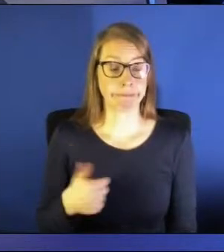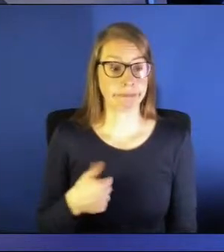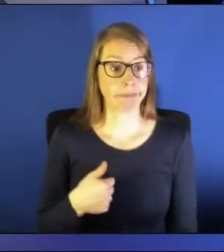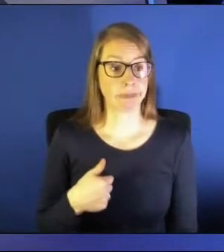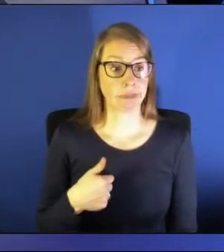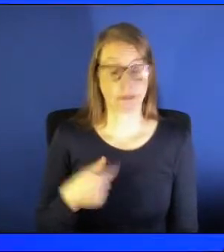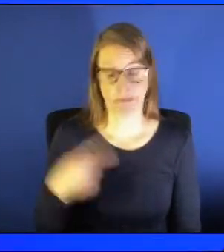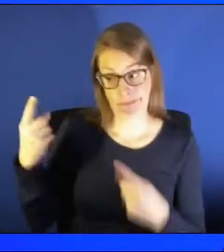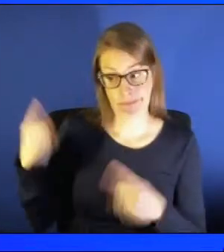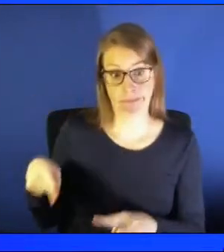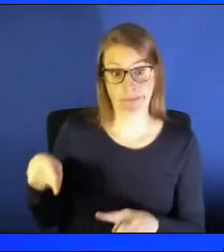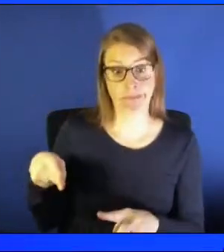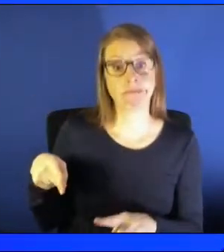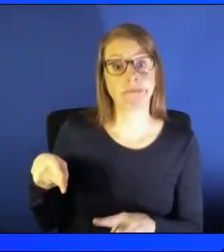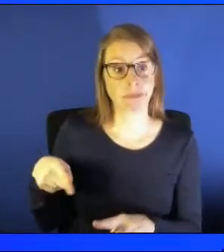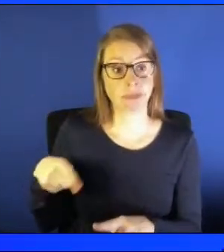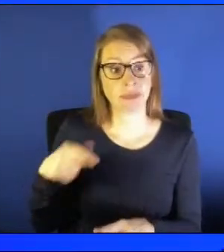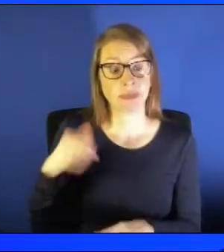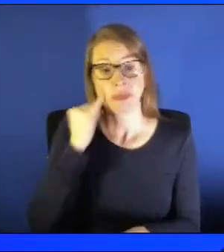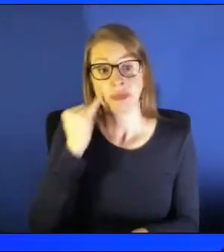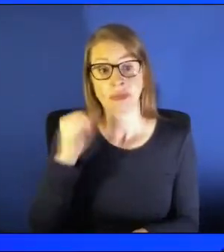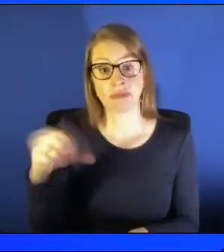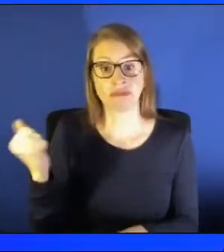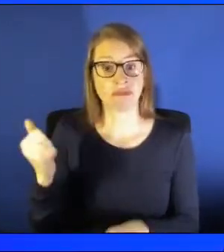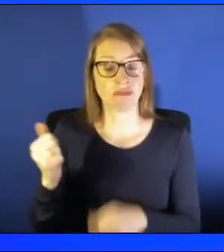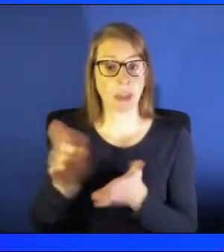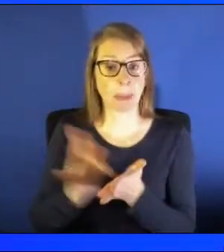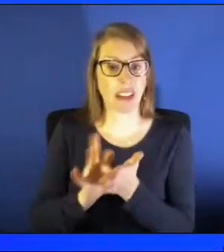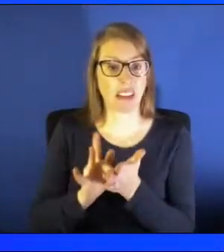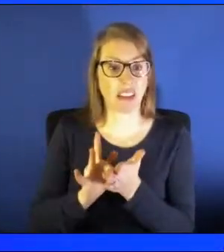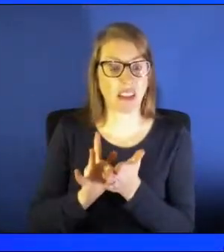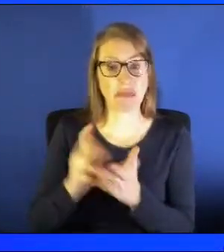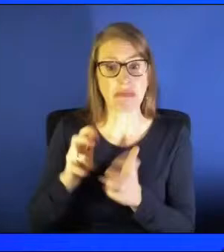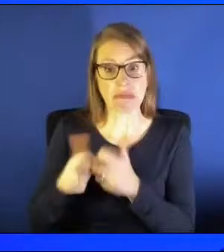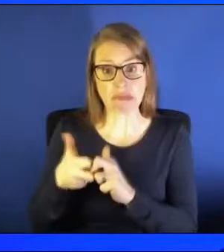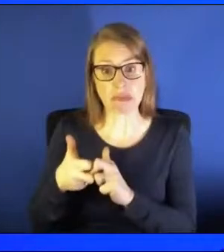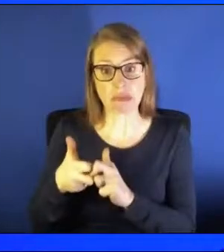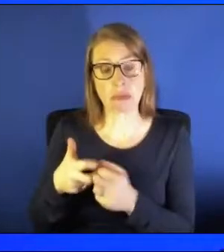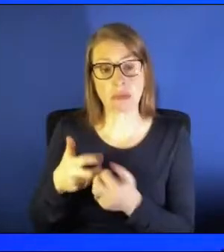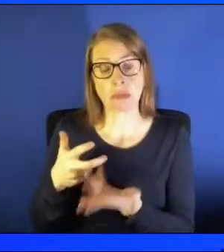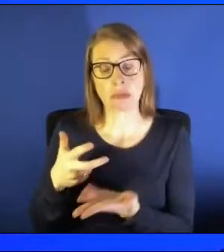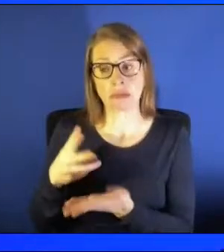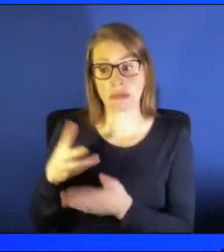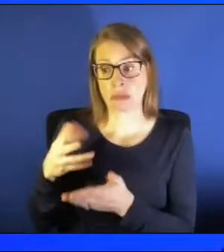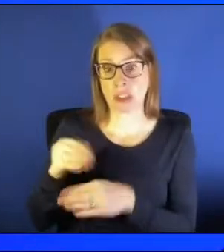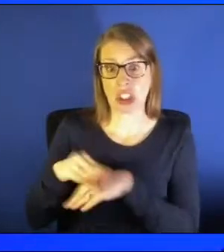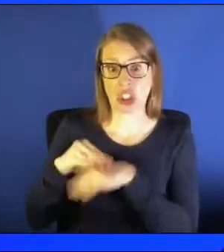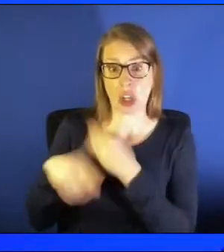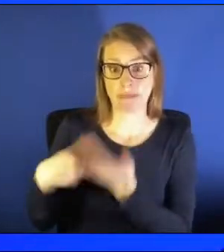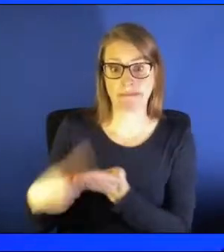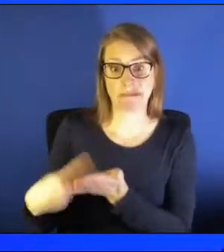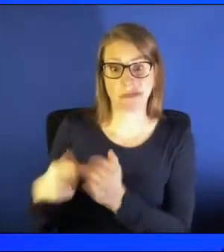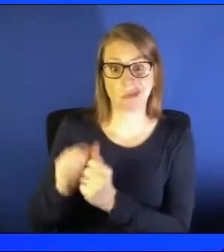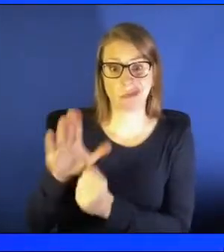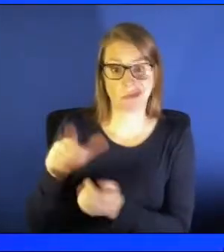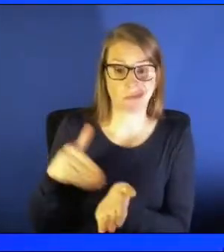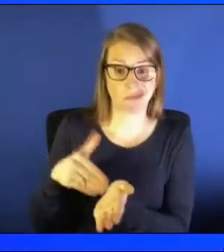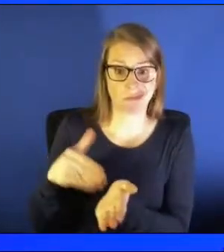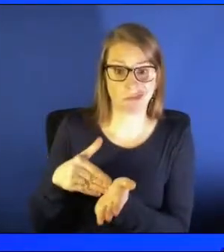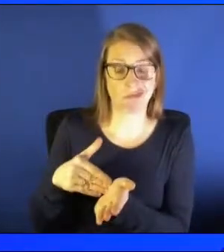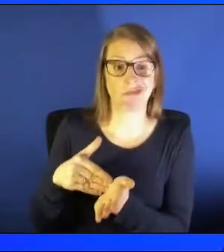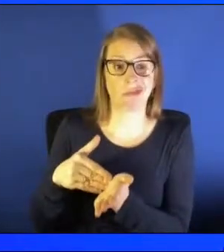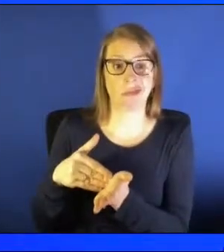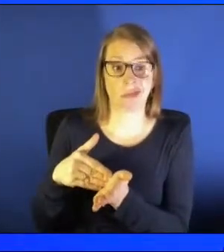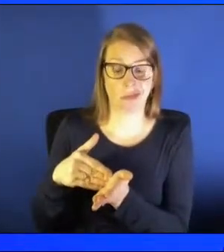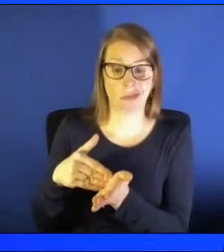If you have any underlying medical conditions, it might be worthwhile for you to consult with your physician to get just a